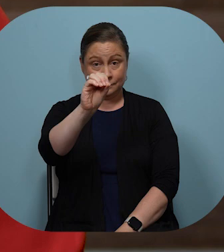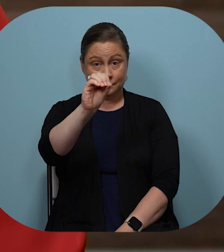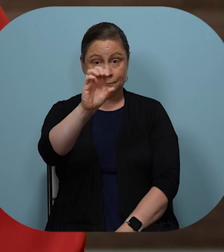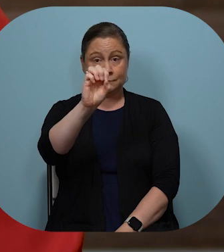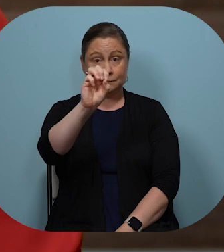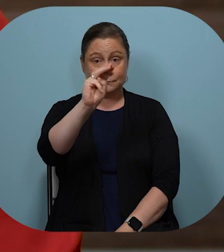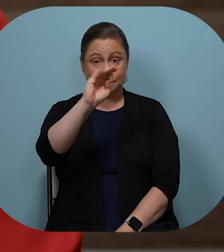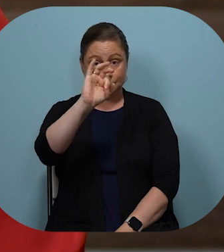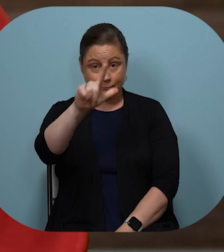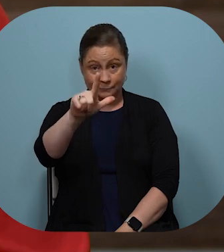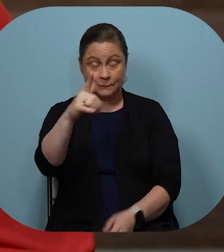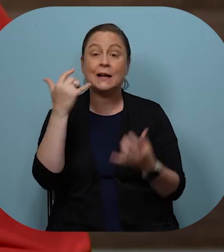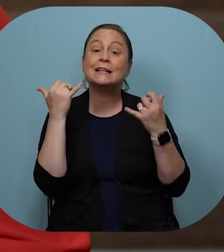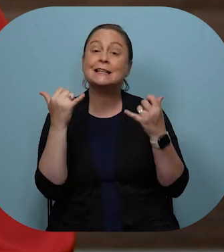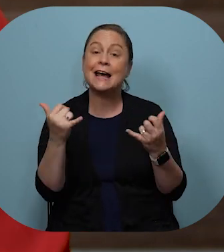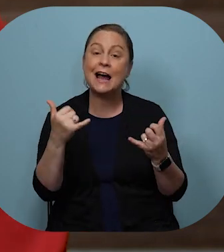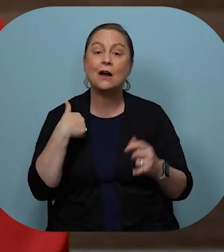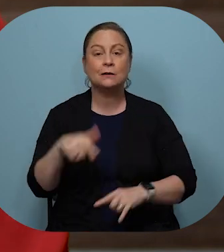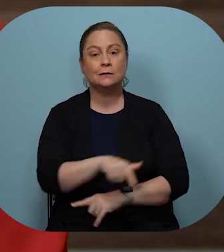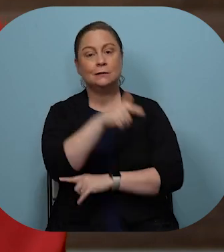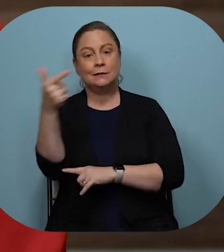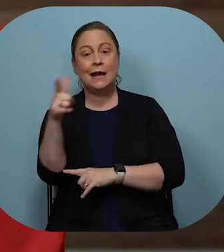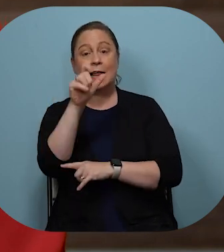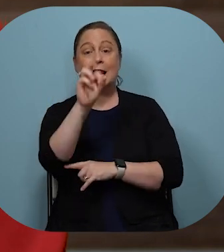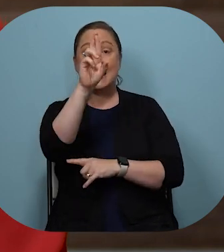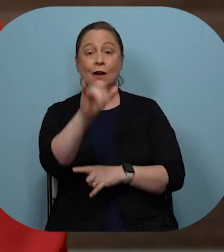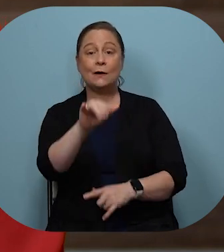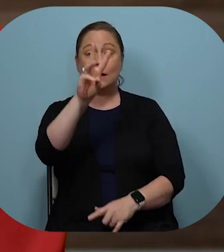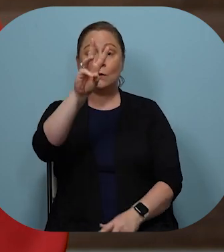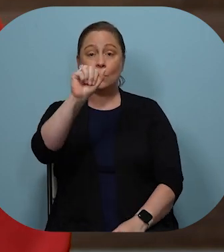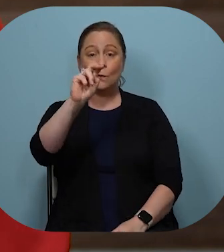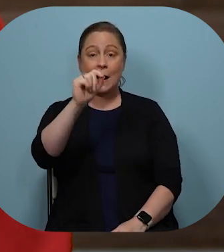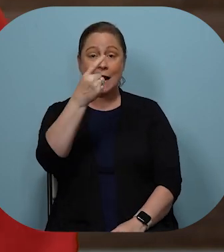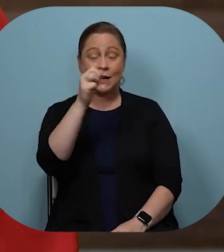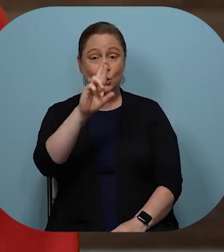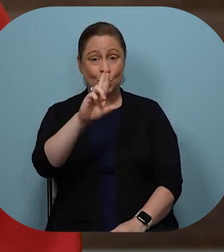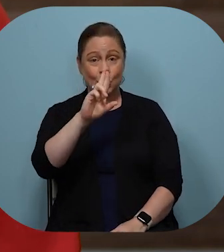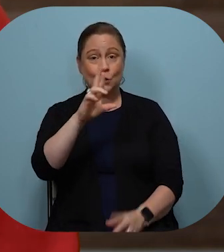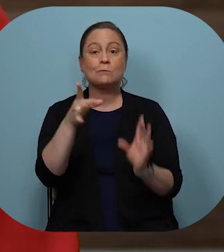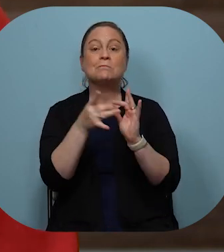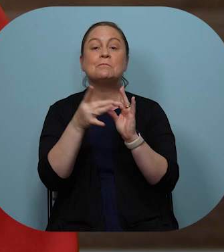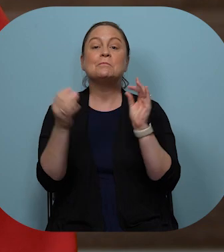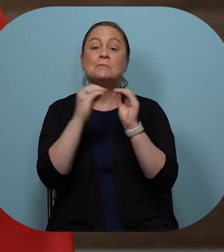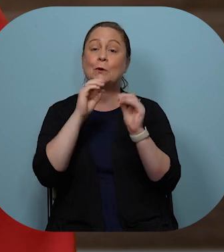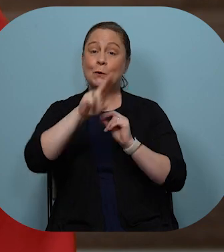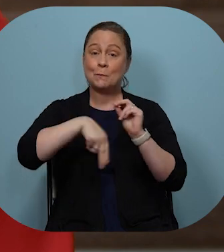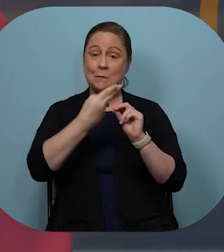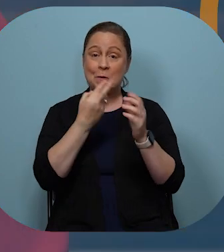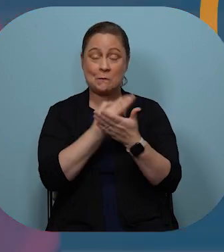bit.ly/DVAO email. And now I will pass it to Larry Wenger, who will tell you more about the Resource Hub.